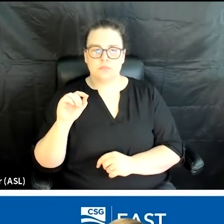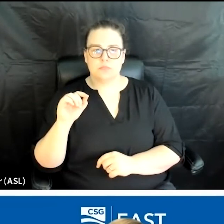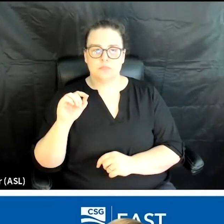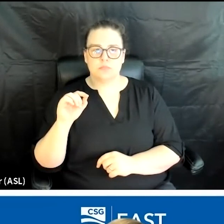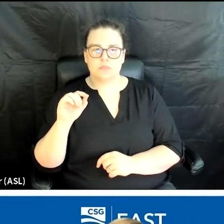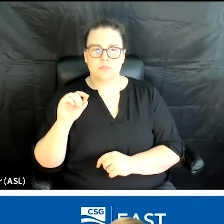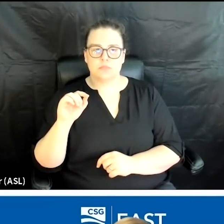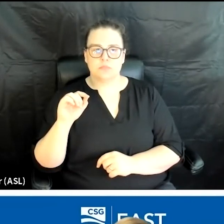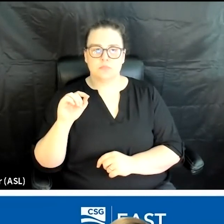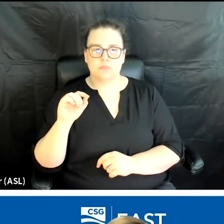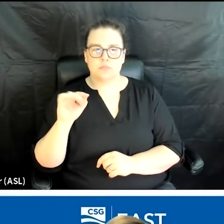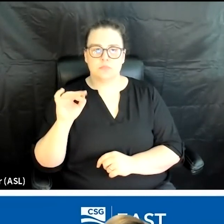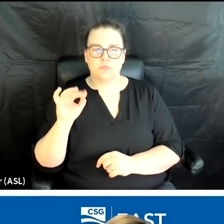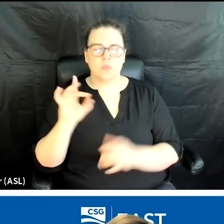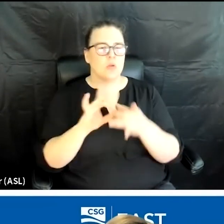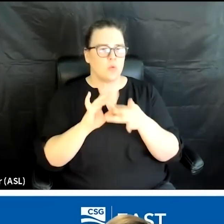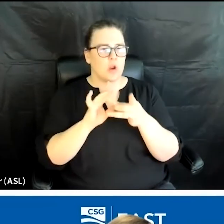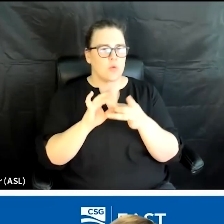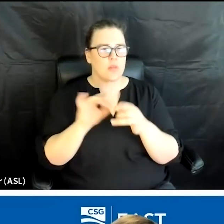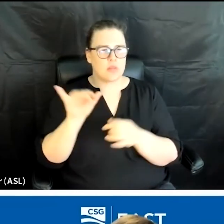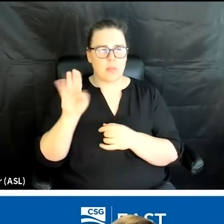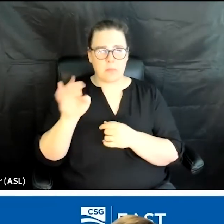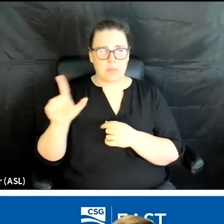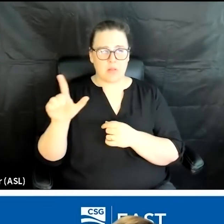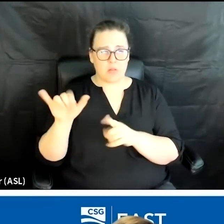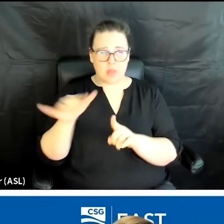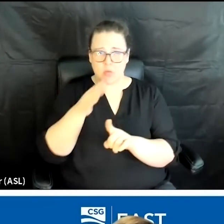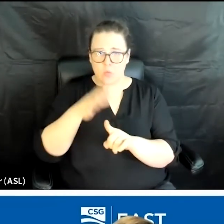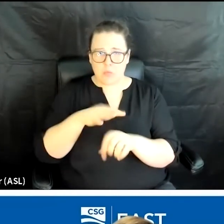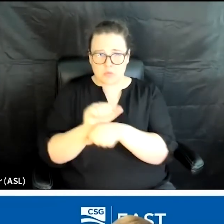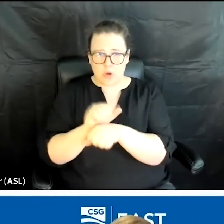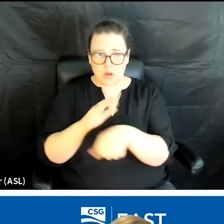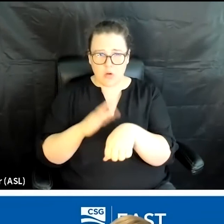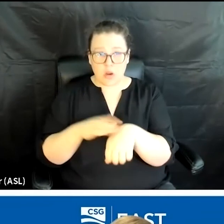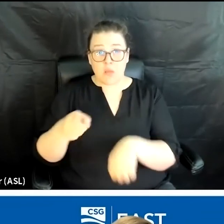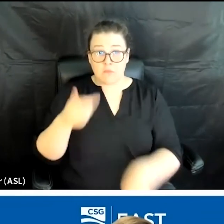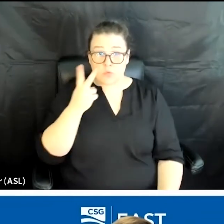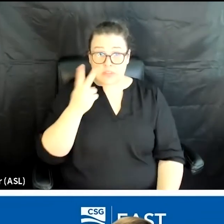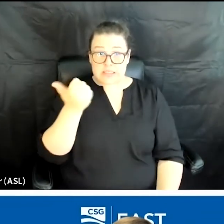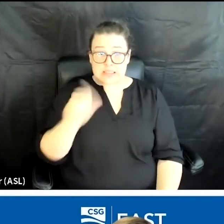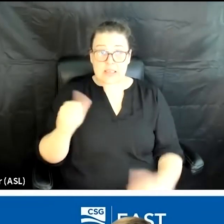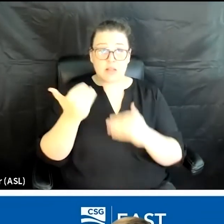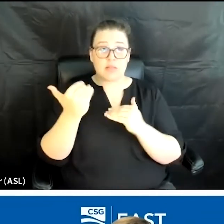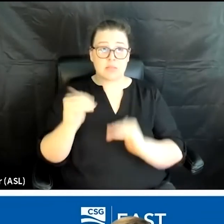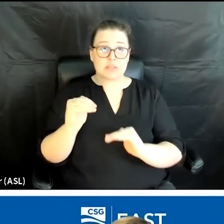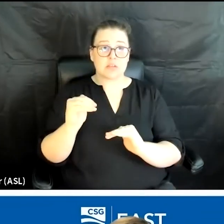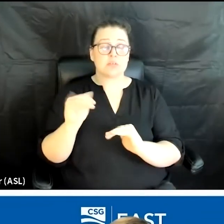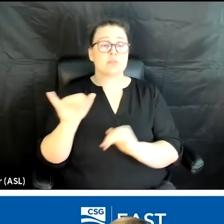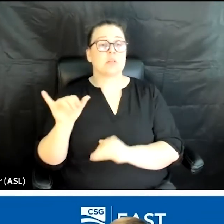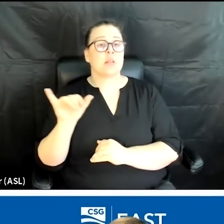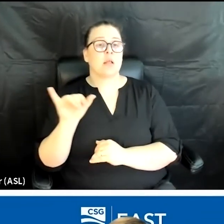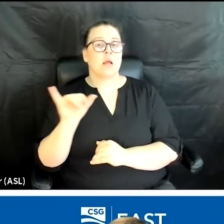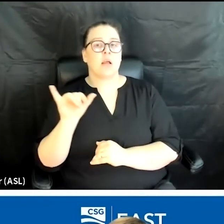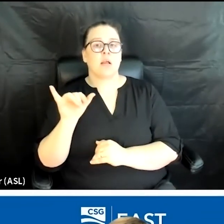in terms of the bill that the Assemblywoman was working on. Have you seen any limitations in terms of